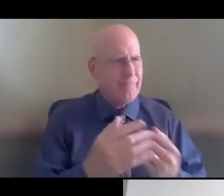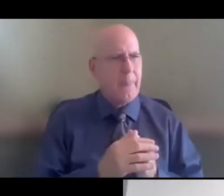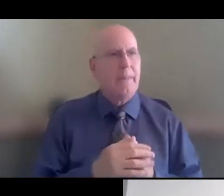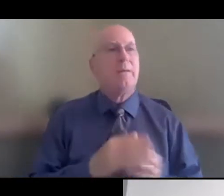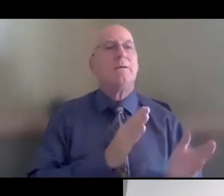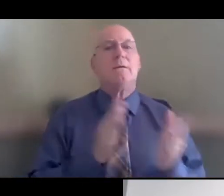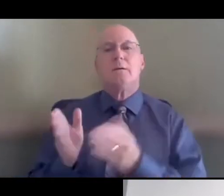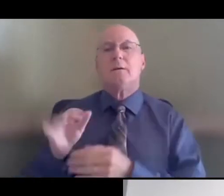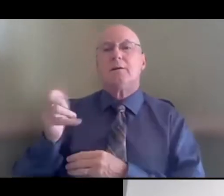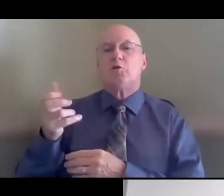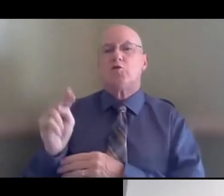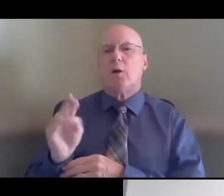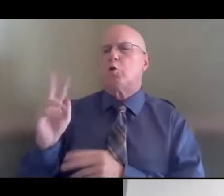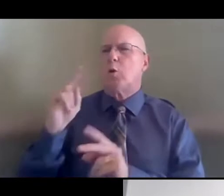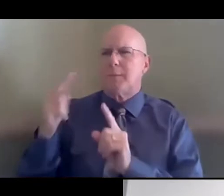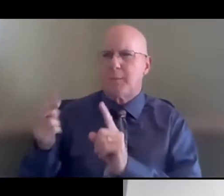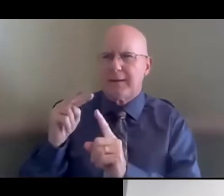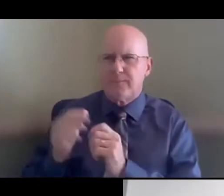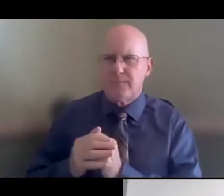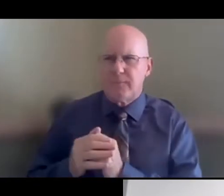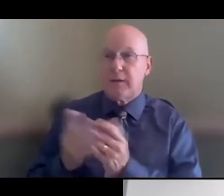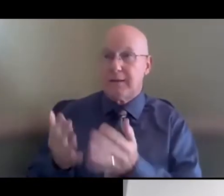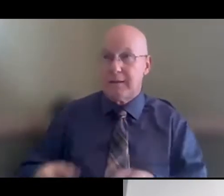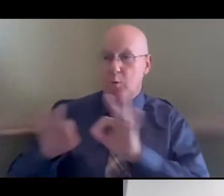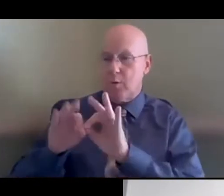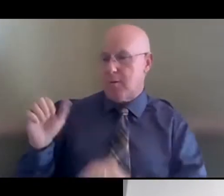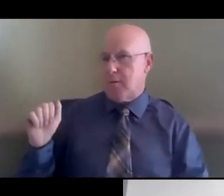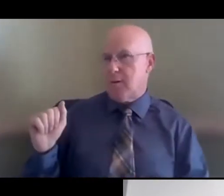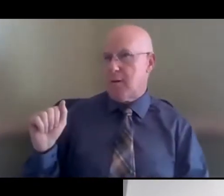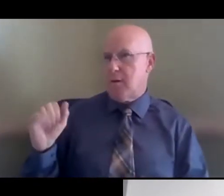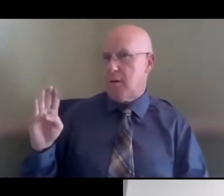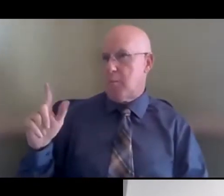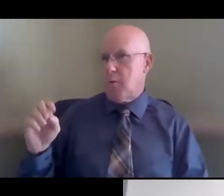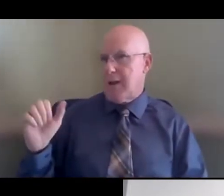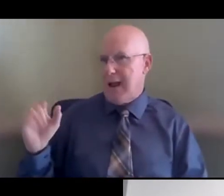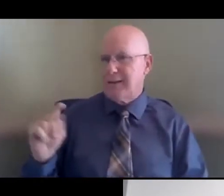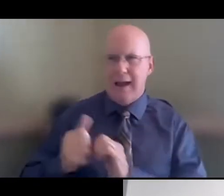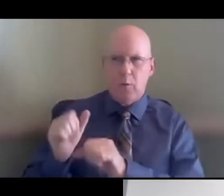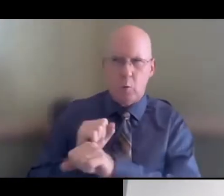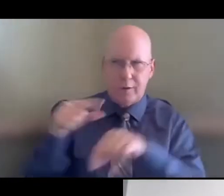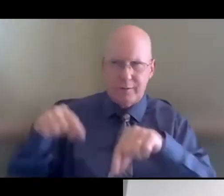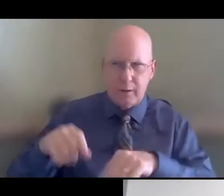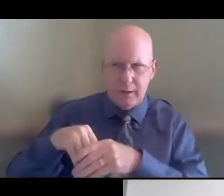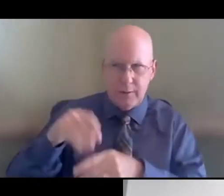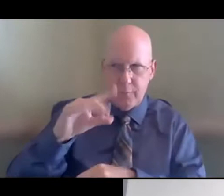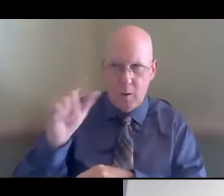your perspective a little bit on the importance of the ABLE Act and how it works here in the state of Florida. So thinking